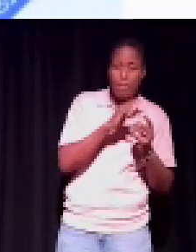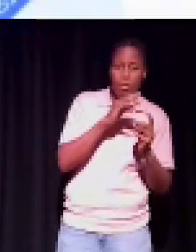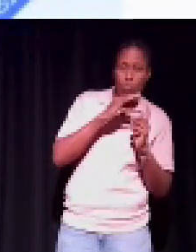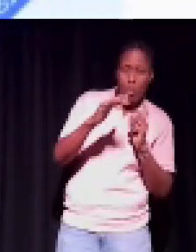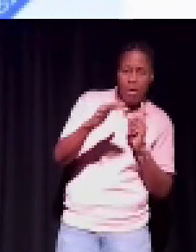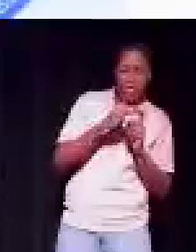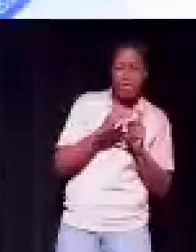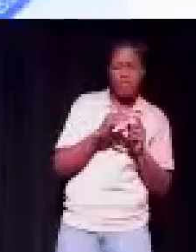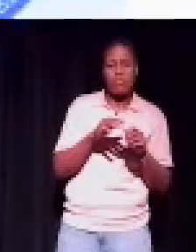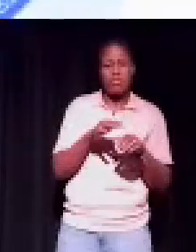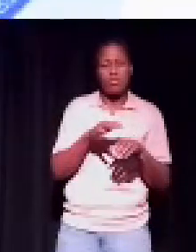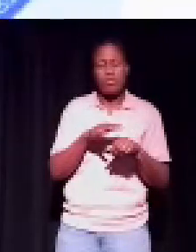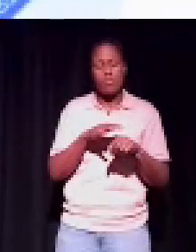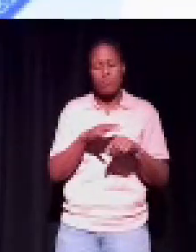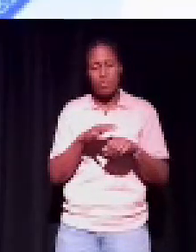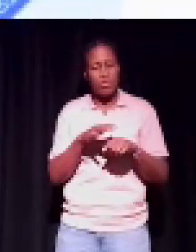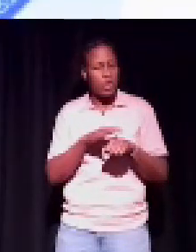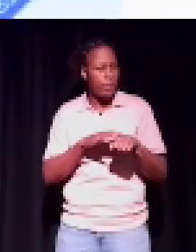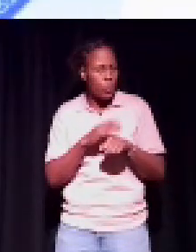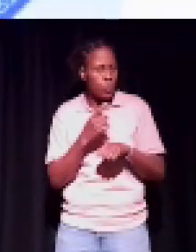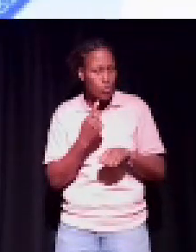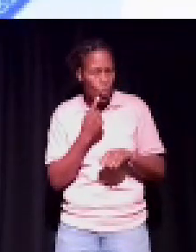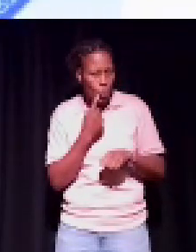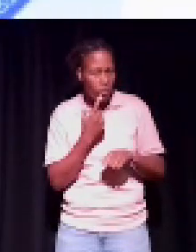Bluetooth. It can,